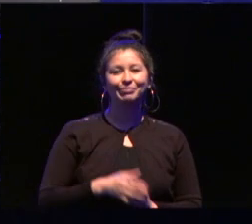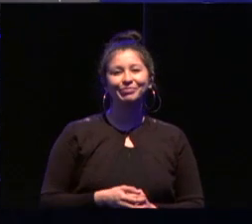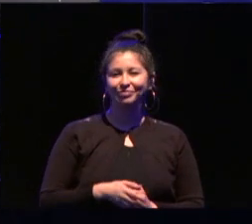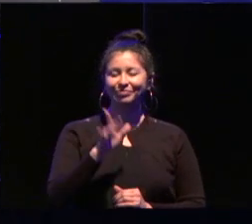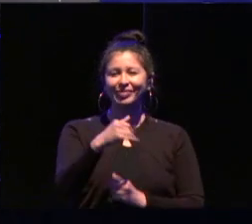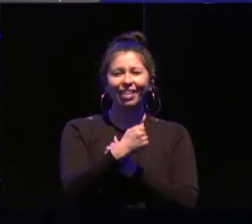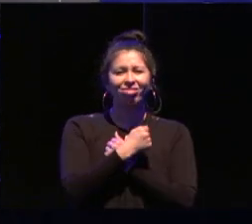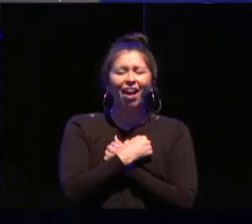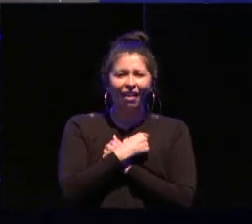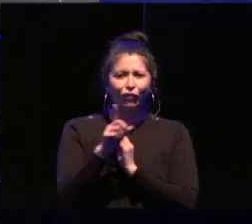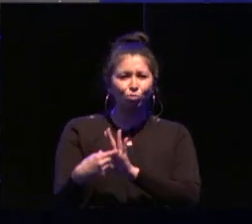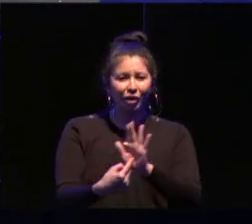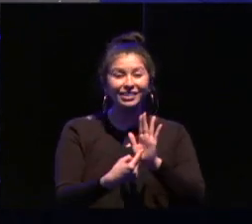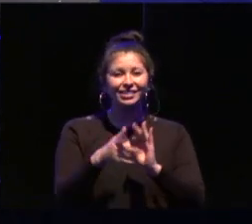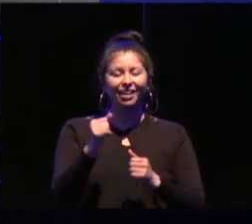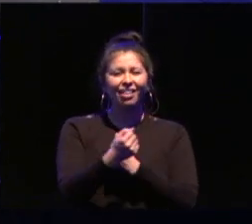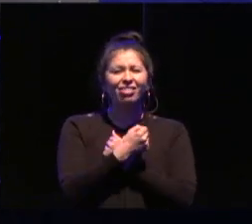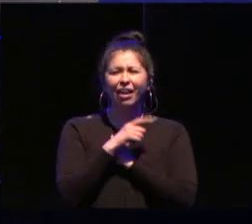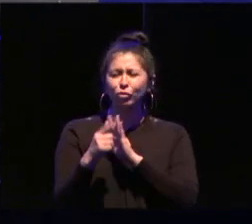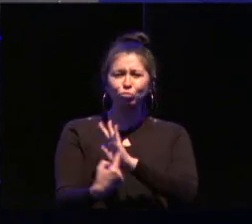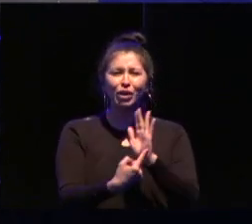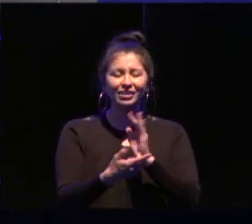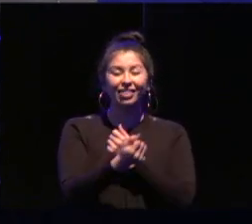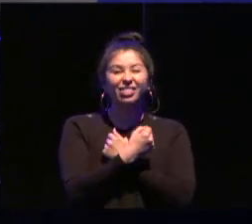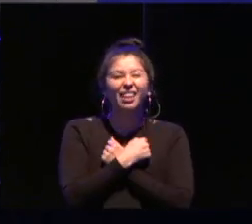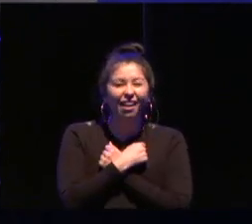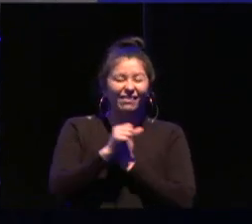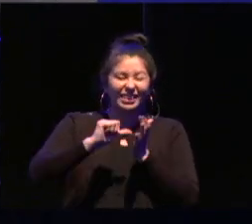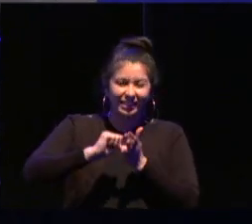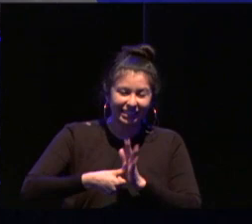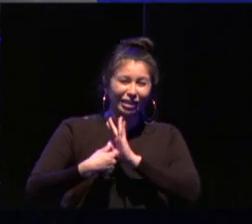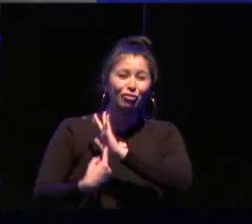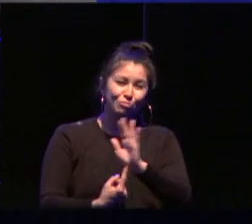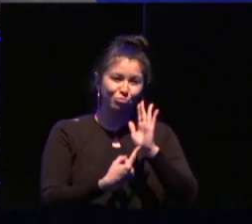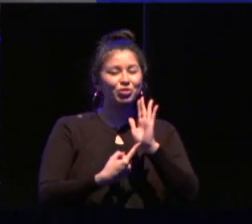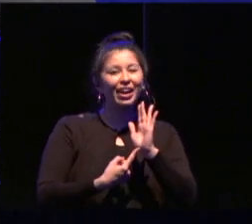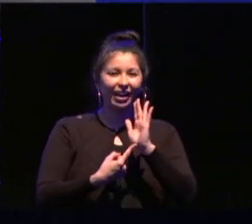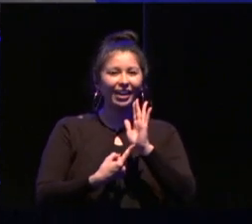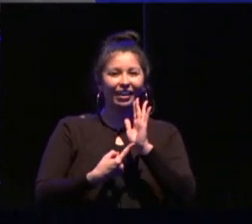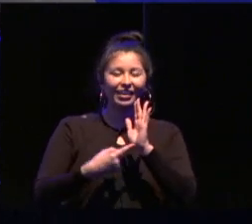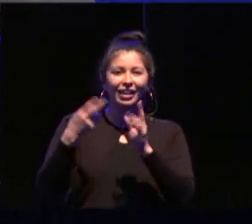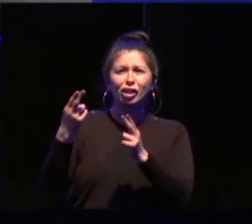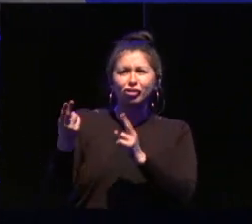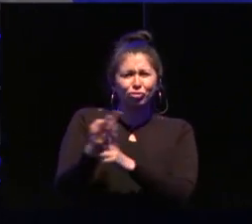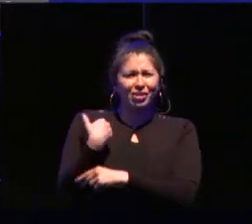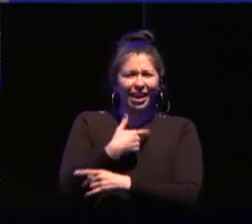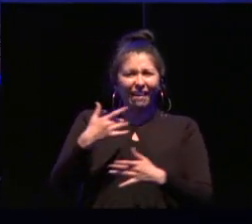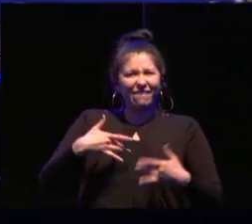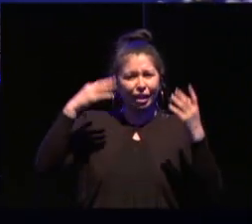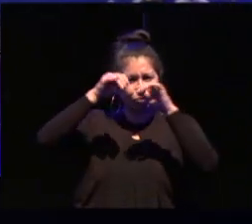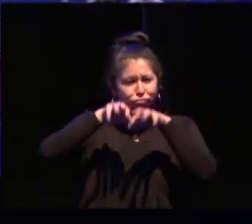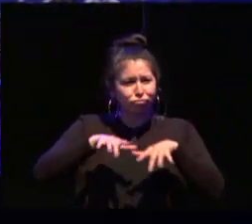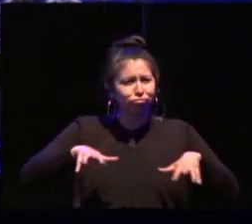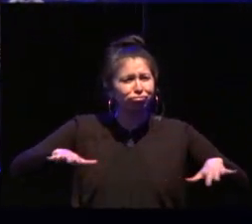The love presence, the love presence, the love presence is having its way with us right now. Feel into this, feel into